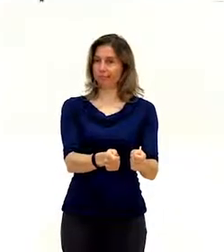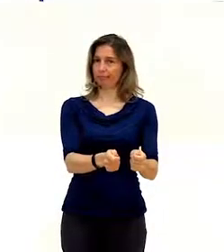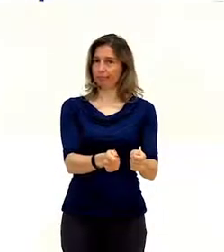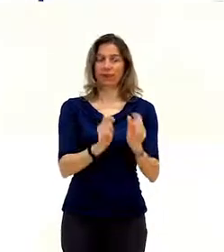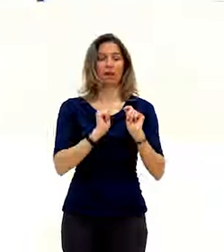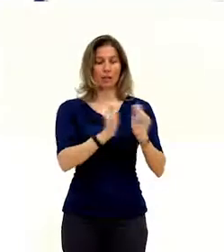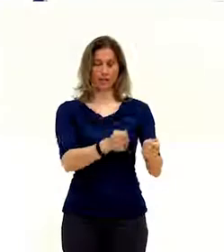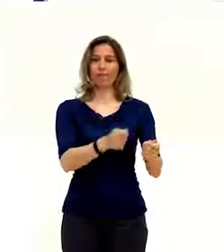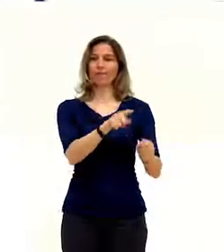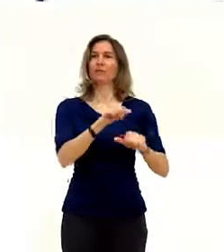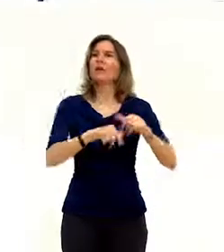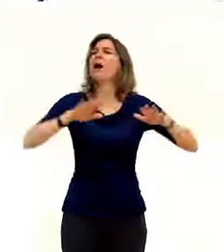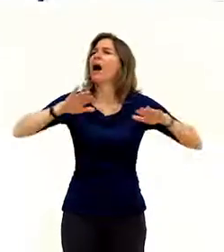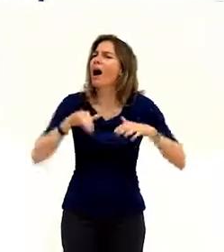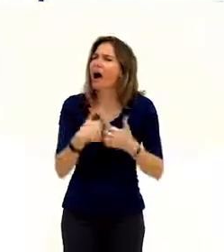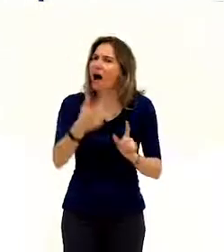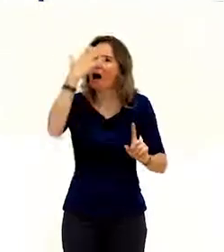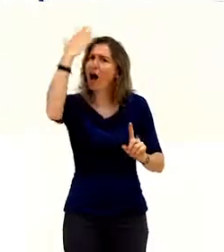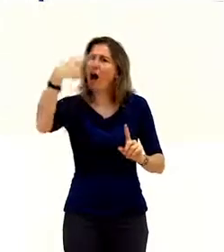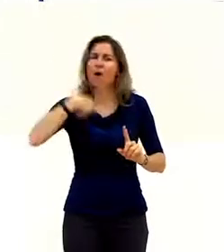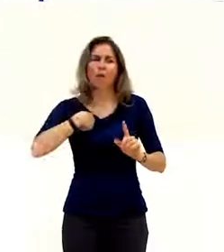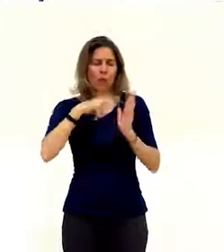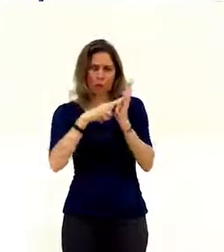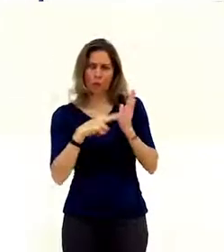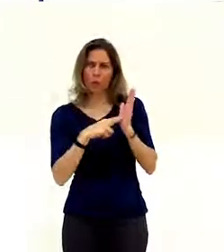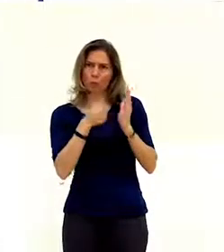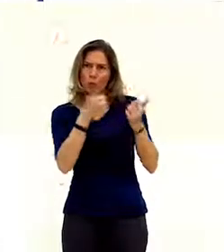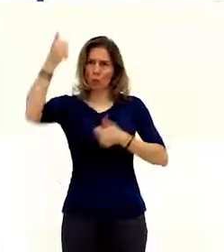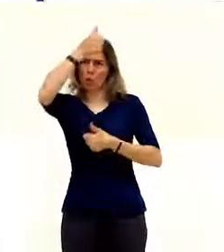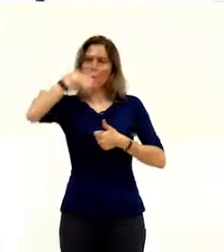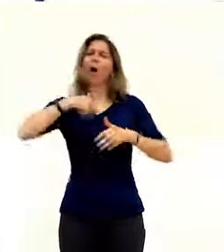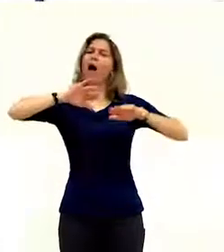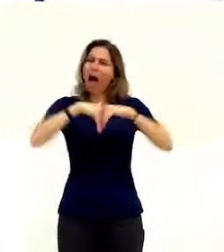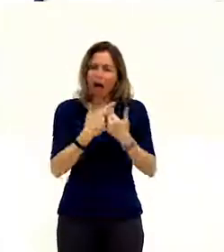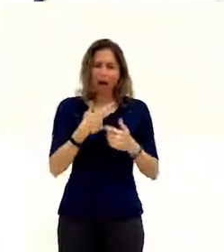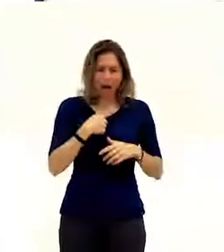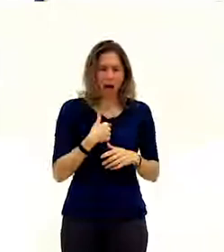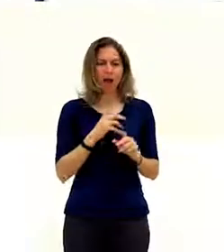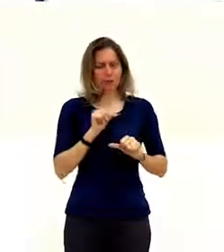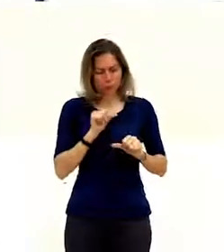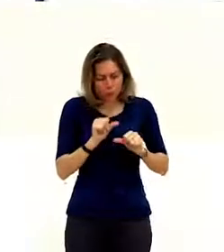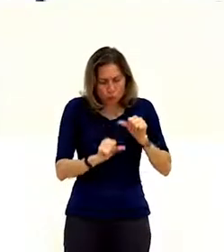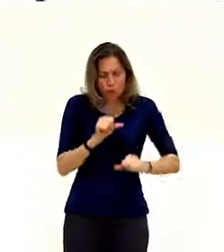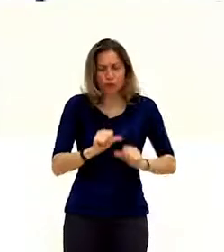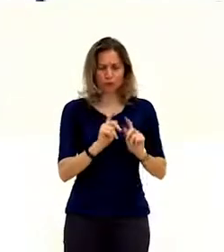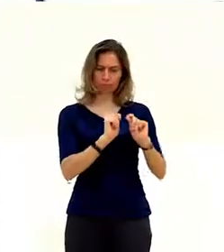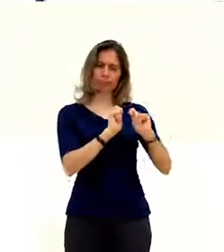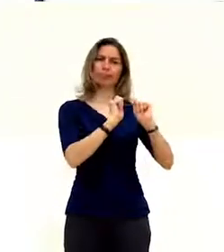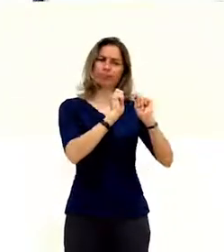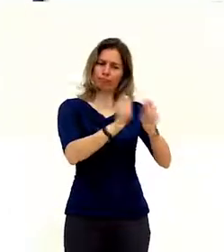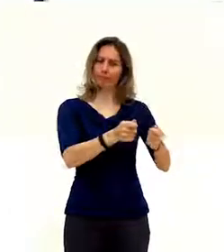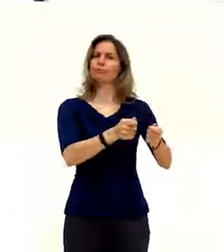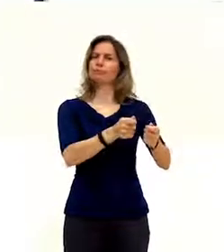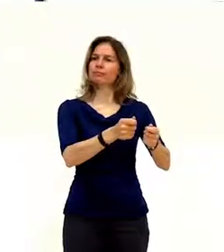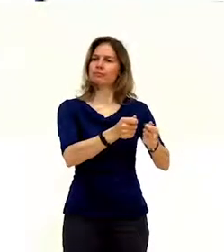How the state, how the government, how the contracting authority will go through the procedure